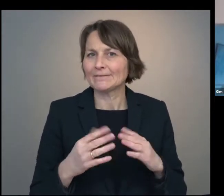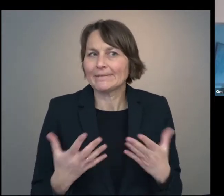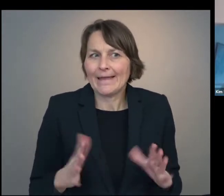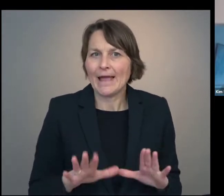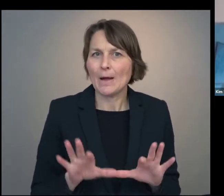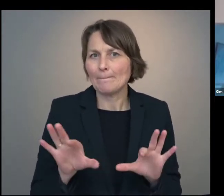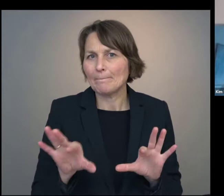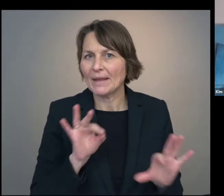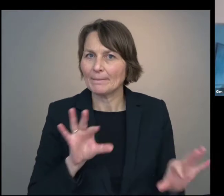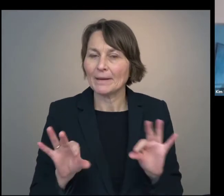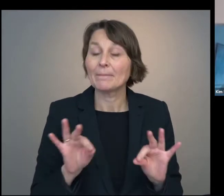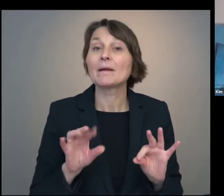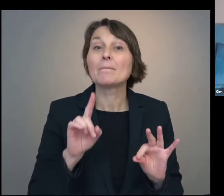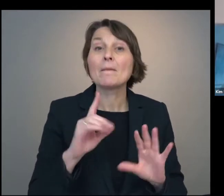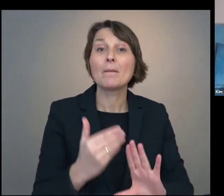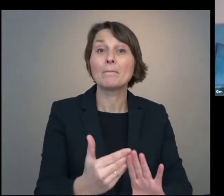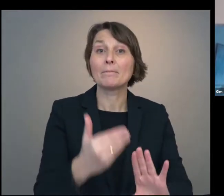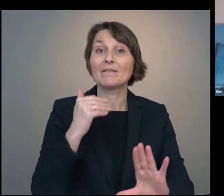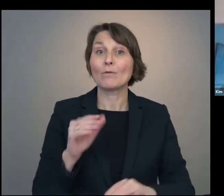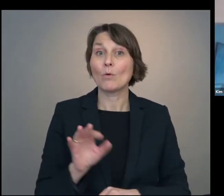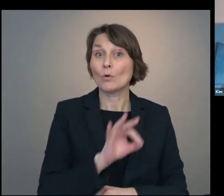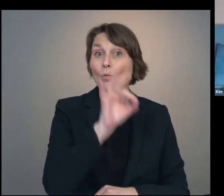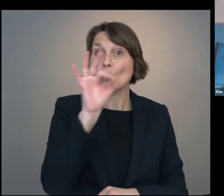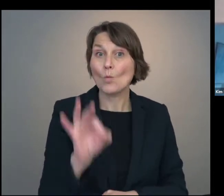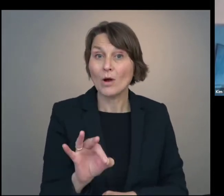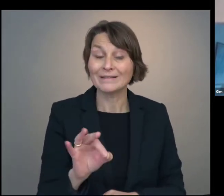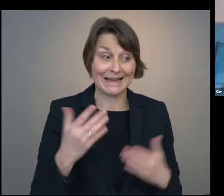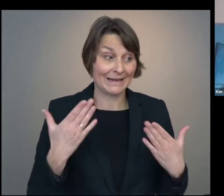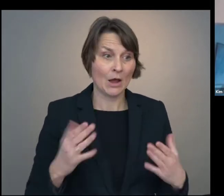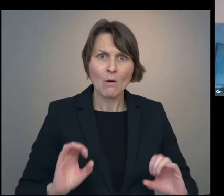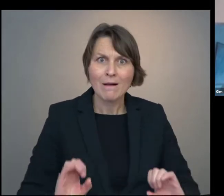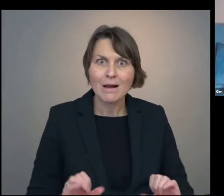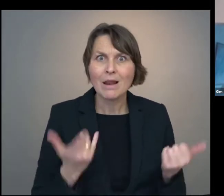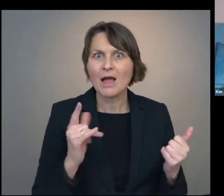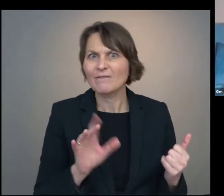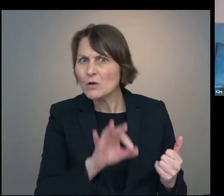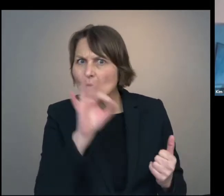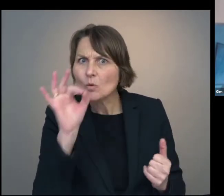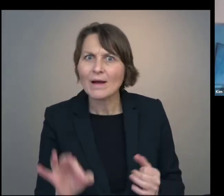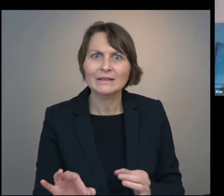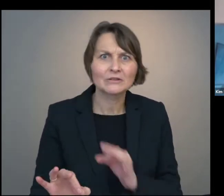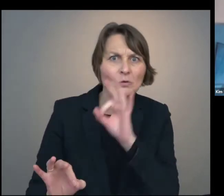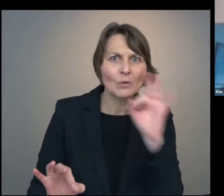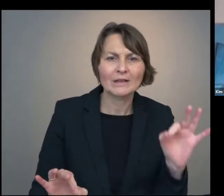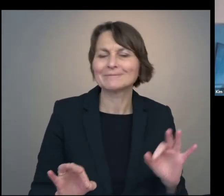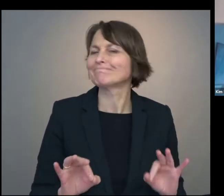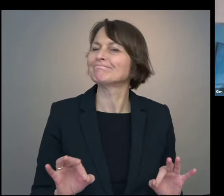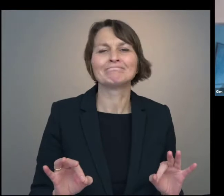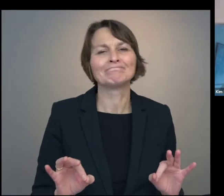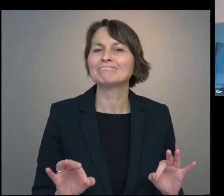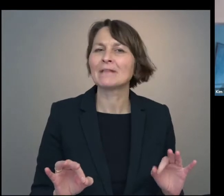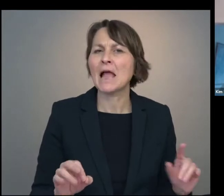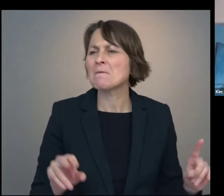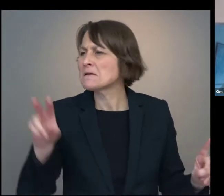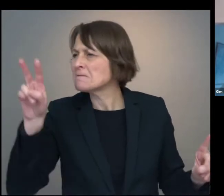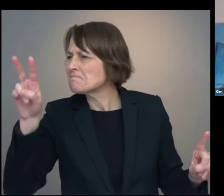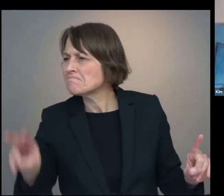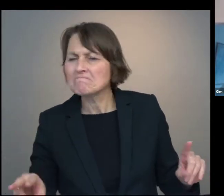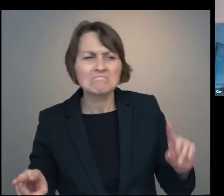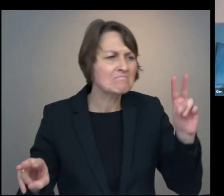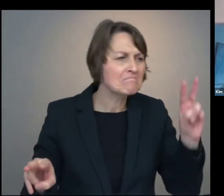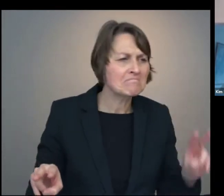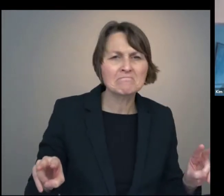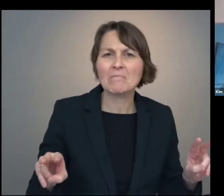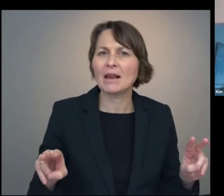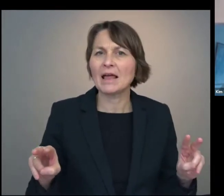also want to add, given the questions have already been submitted, there won't be a live question and answer session today, and I won't be keeping an eye on Twitter, Slack,